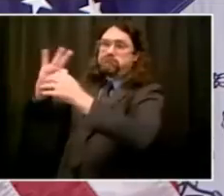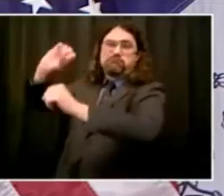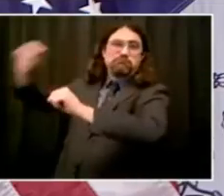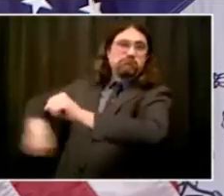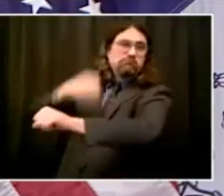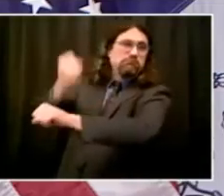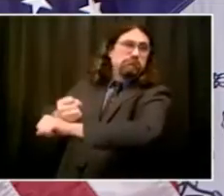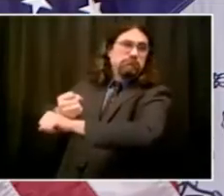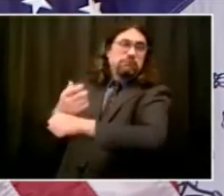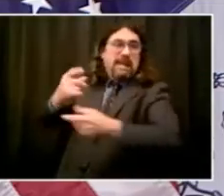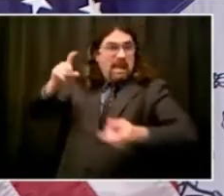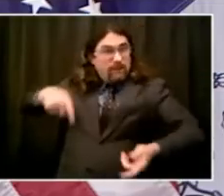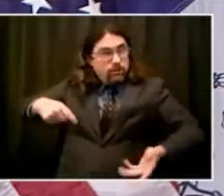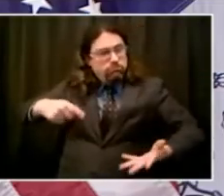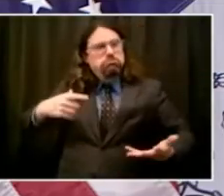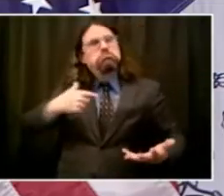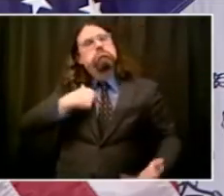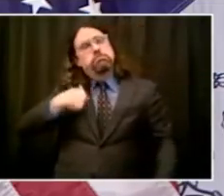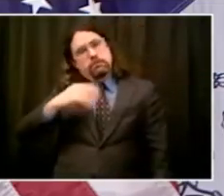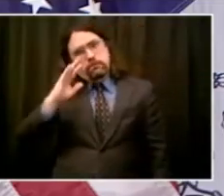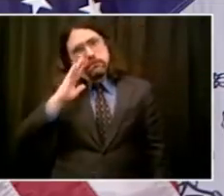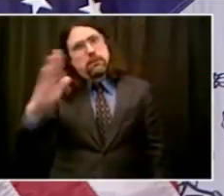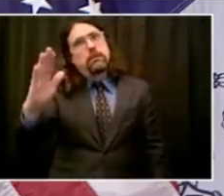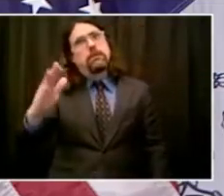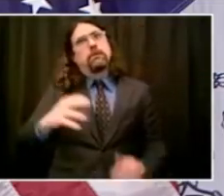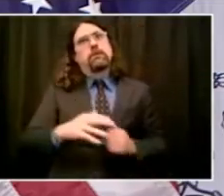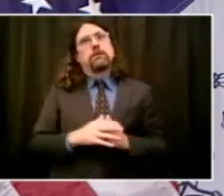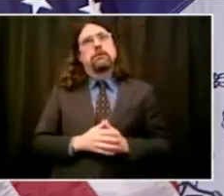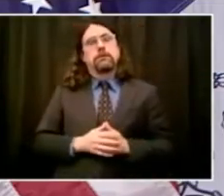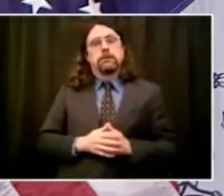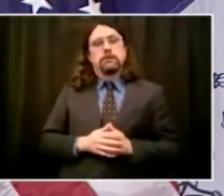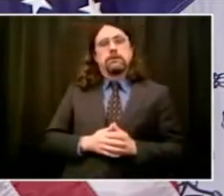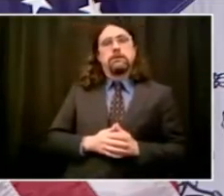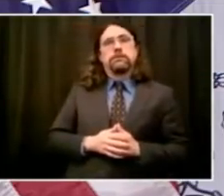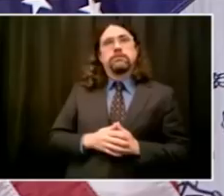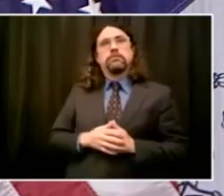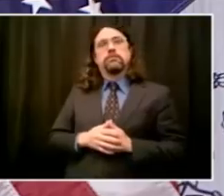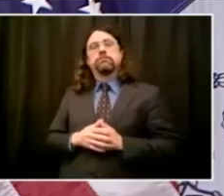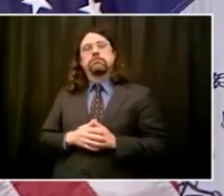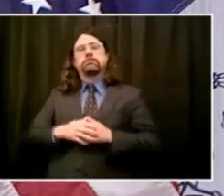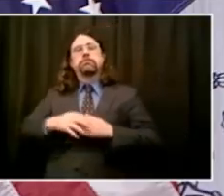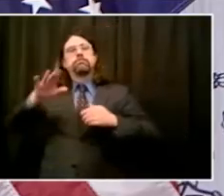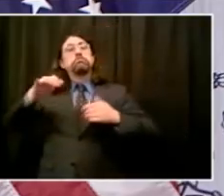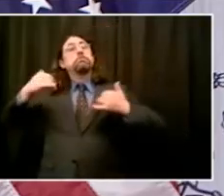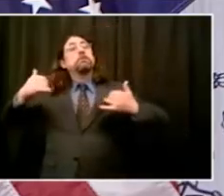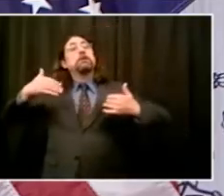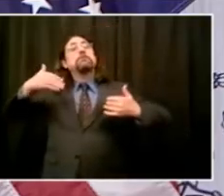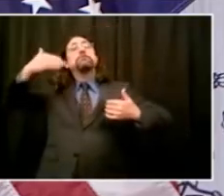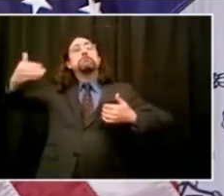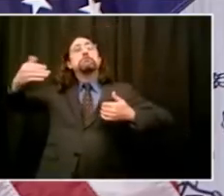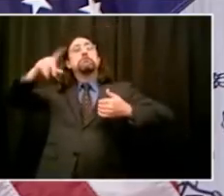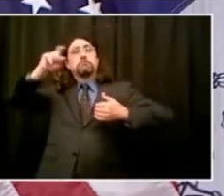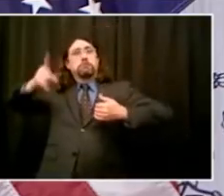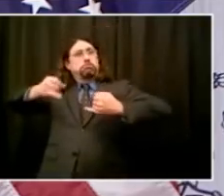Hello, Mr. Mayor. How are you doing today? Good, Henry. How are you? I'm good. I